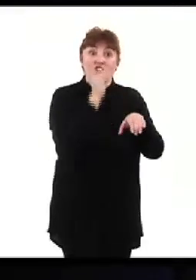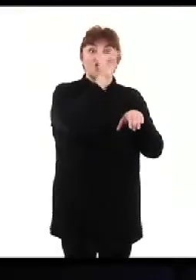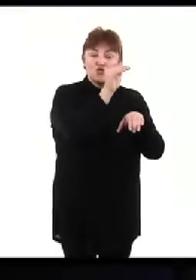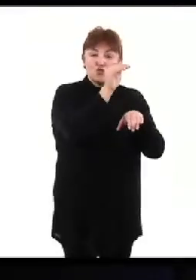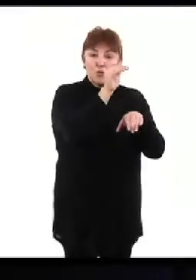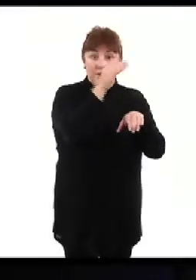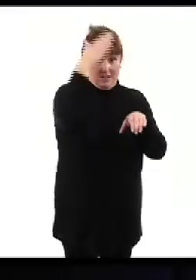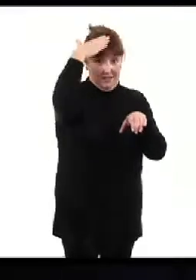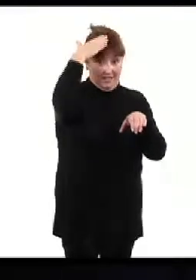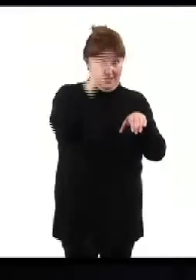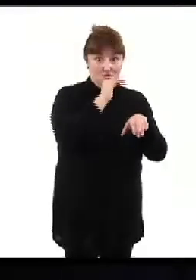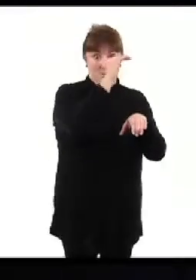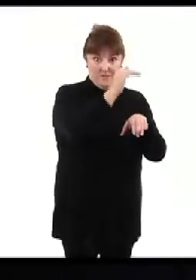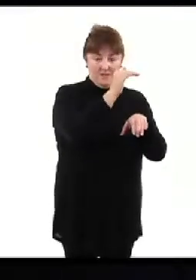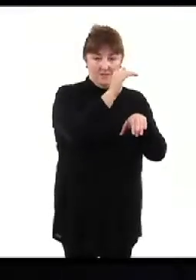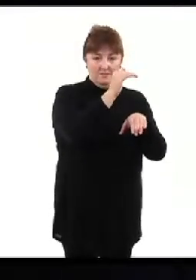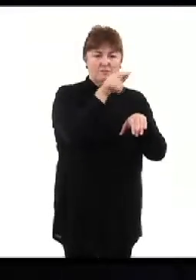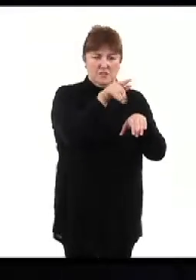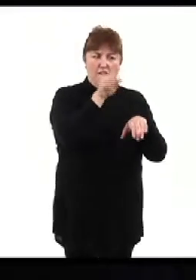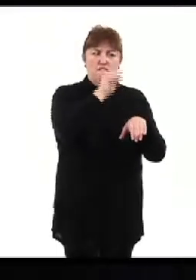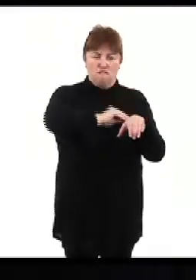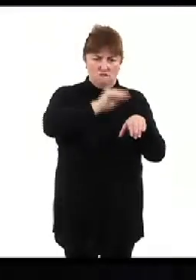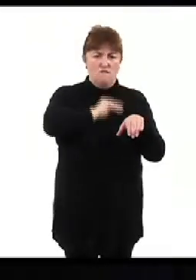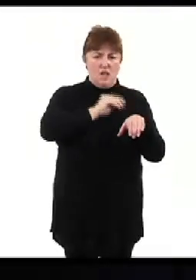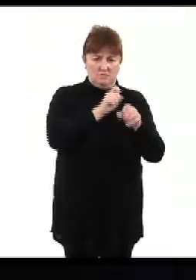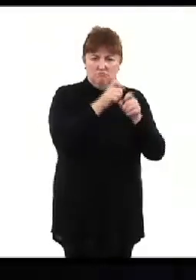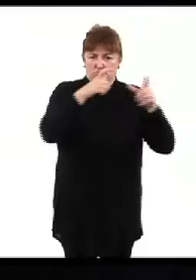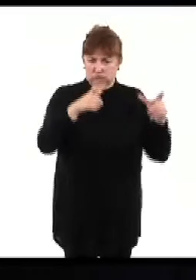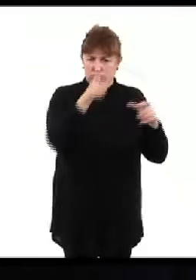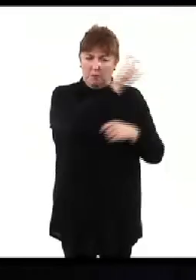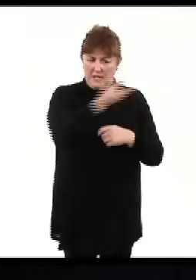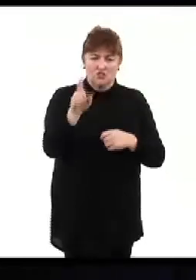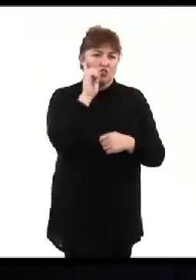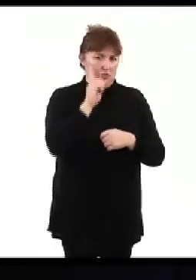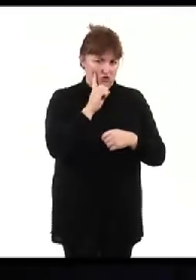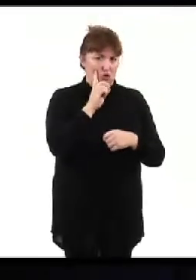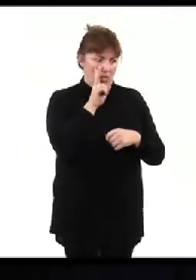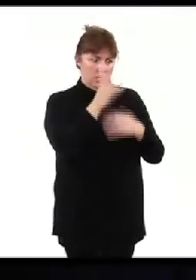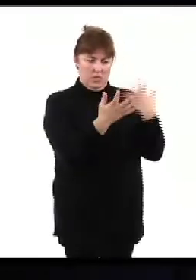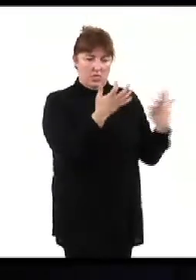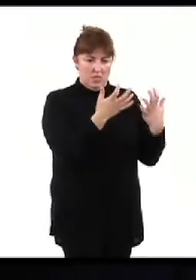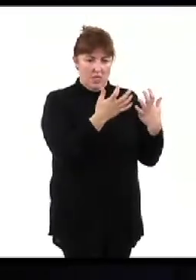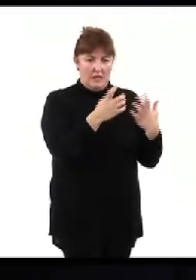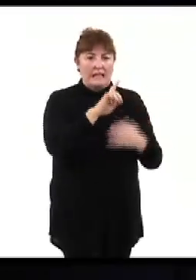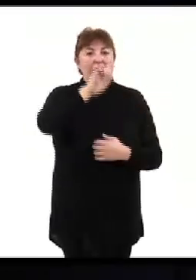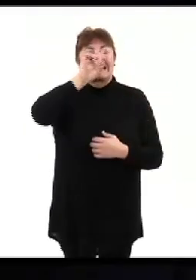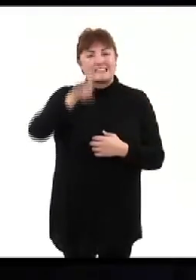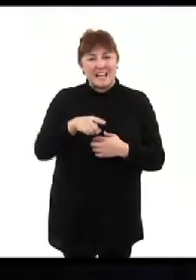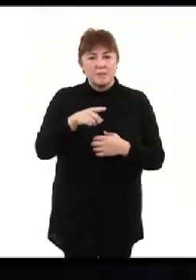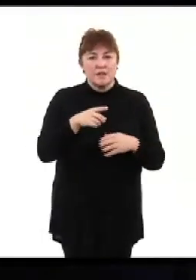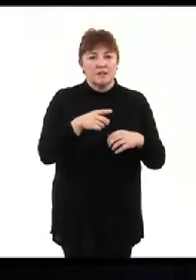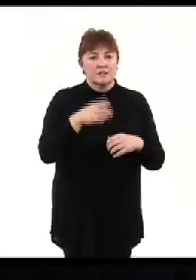parietal activation at the top of the brain. It's pretty extensive for the deaf individuals, and it's also bilateral. You